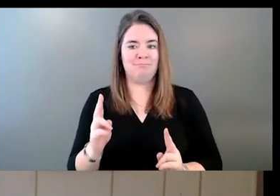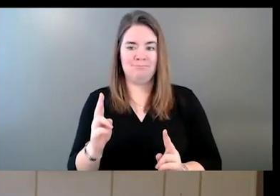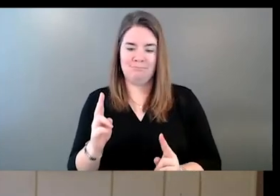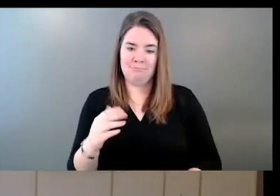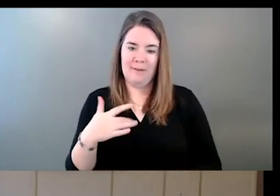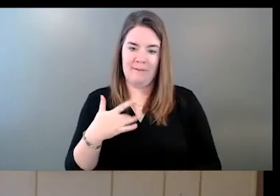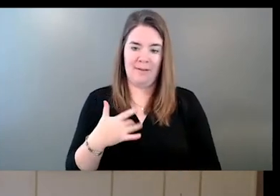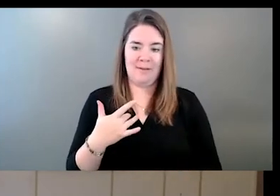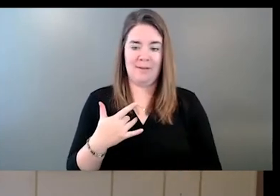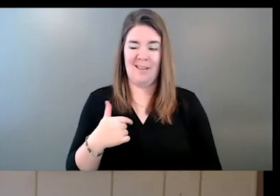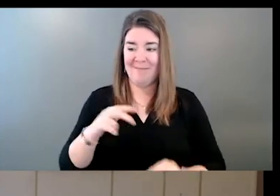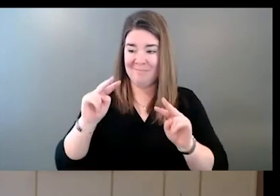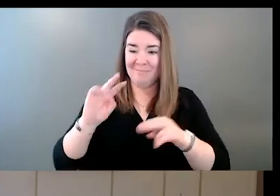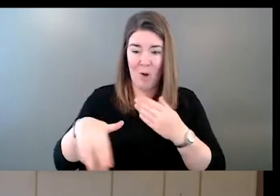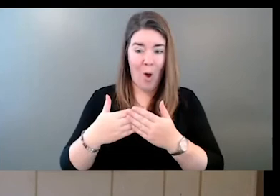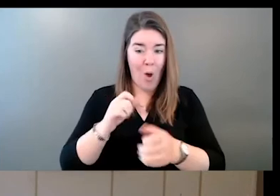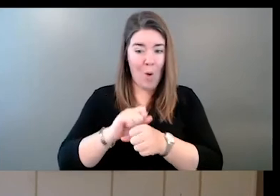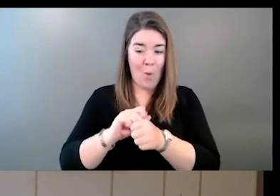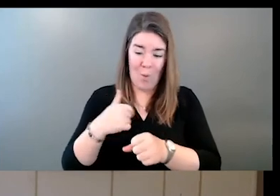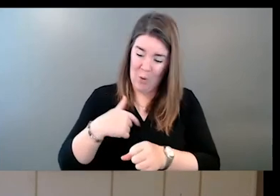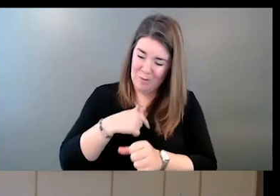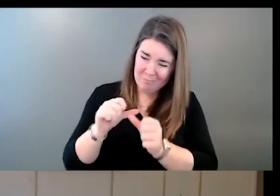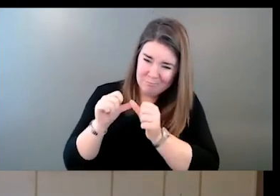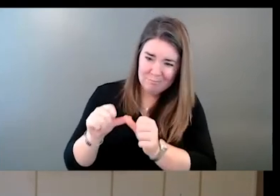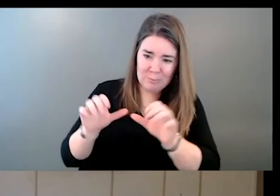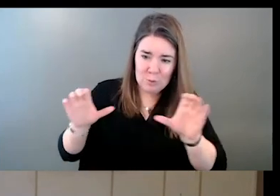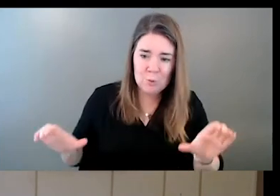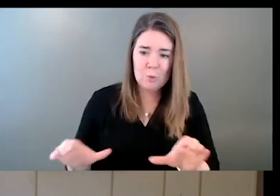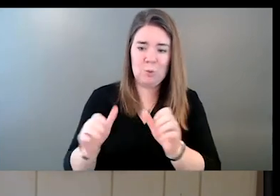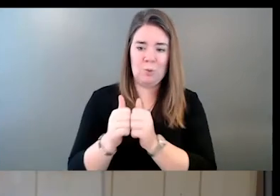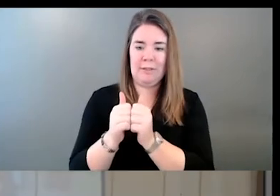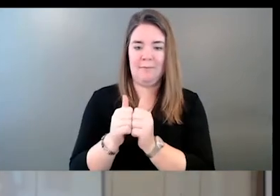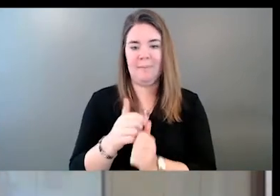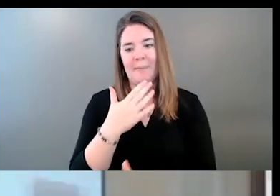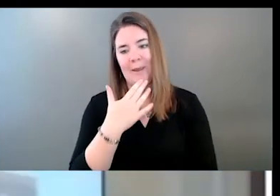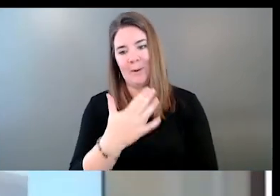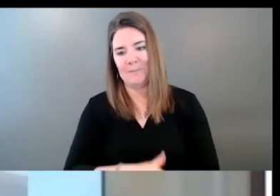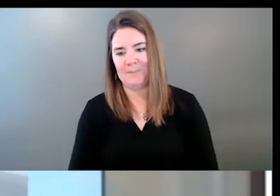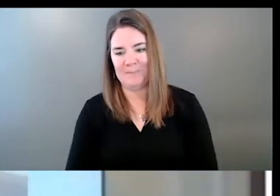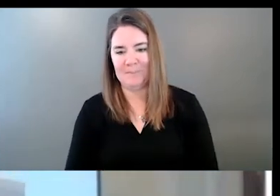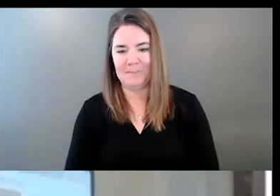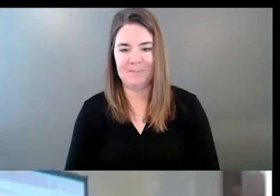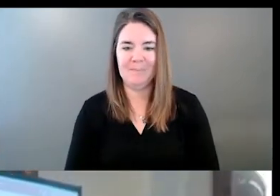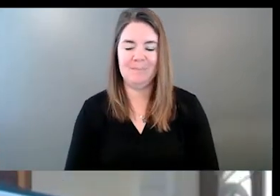look forward to the work that we will continue to do together. Thank you.